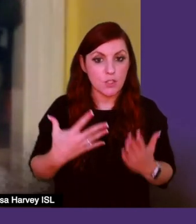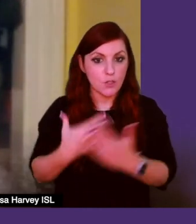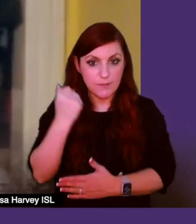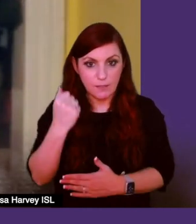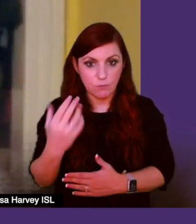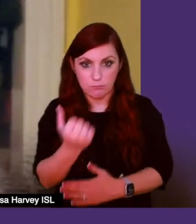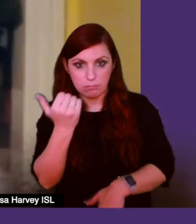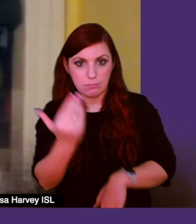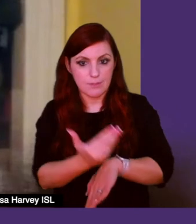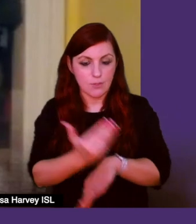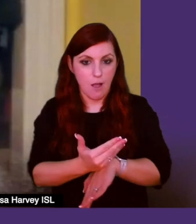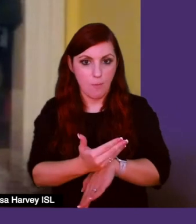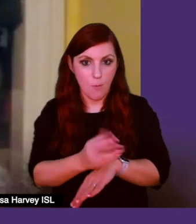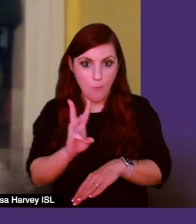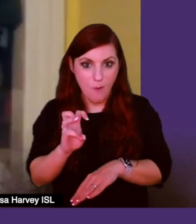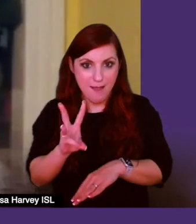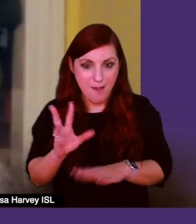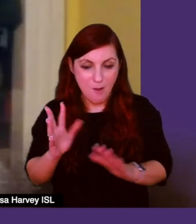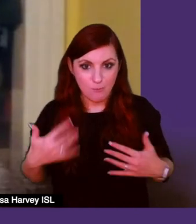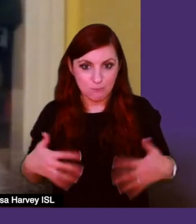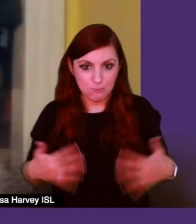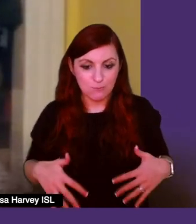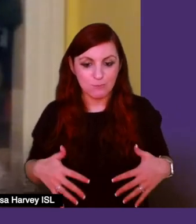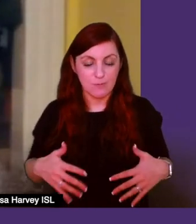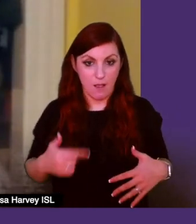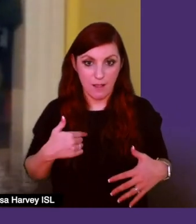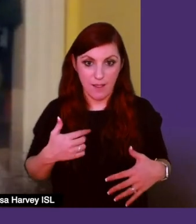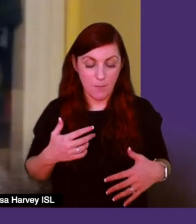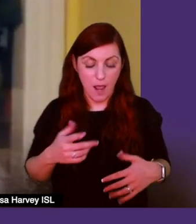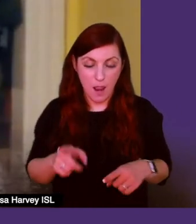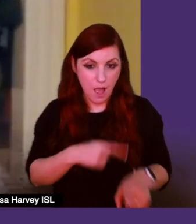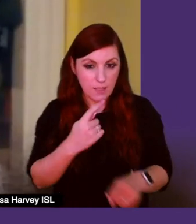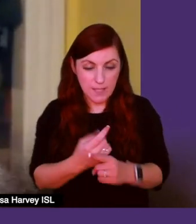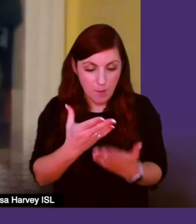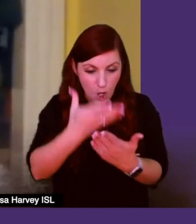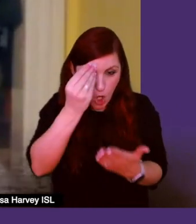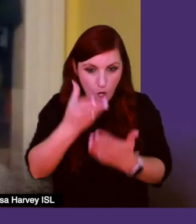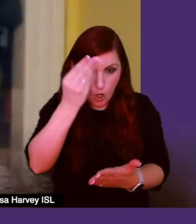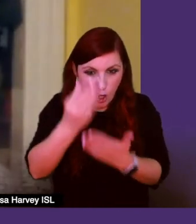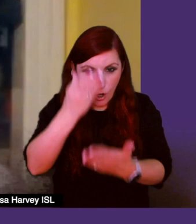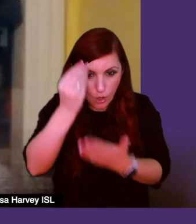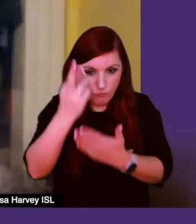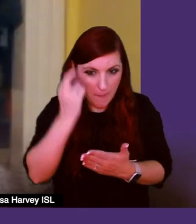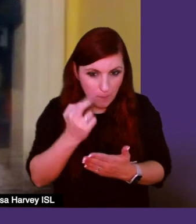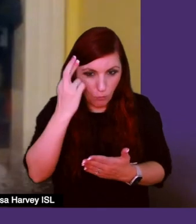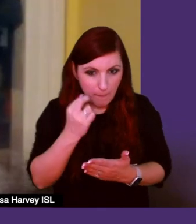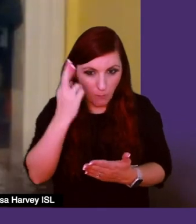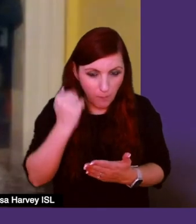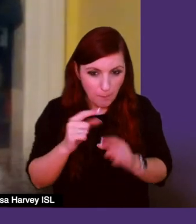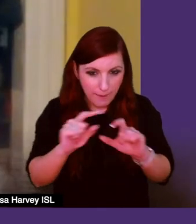got the job. Wow. I spent ages learning lines. It was